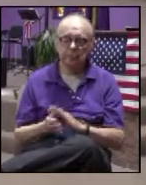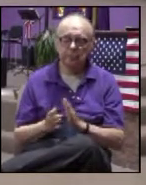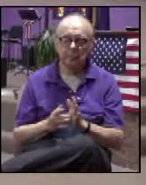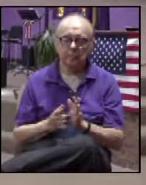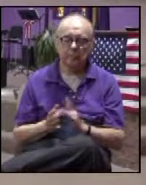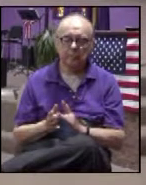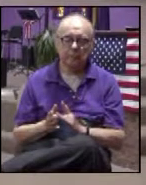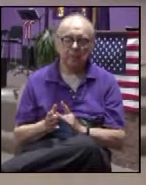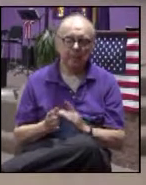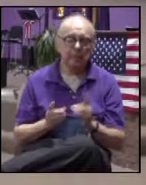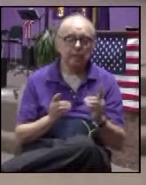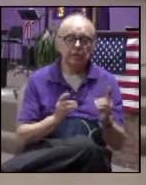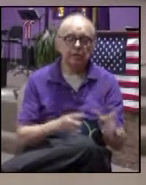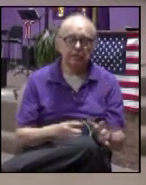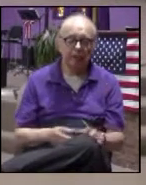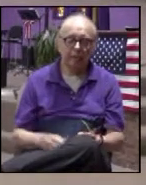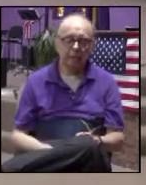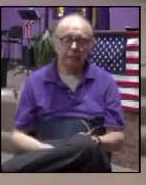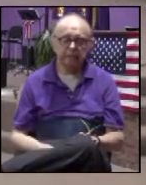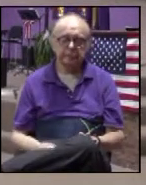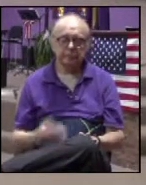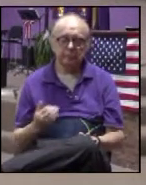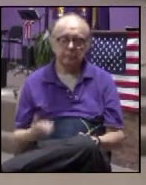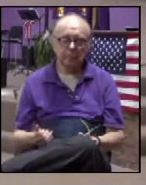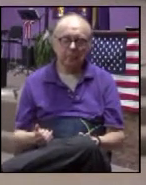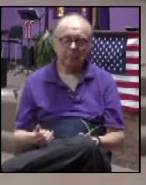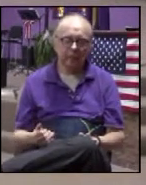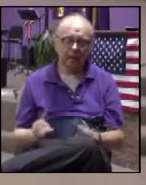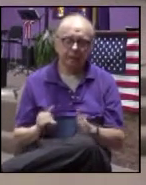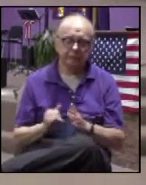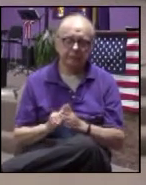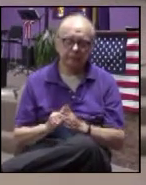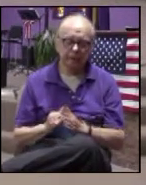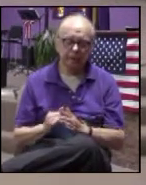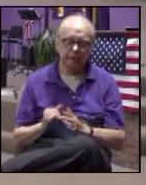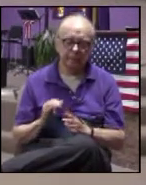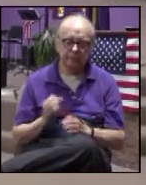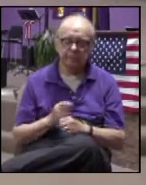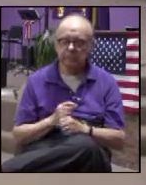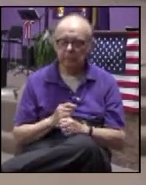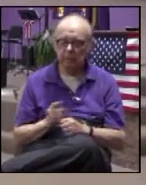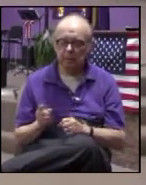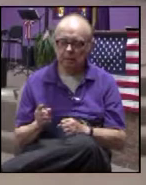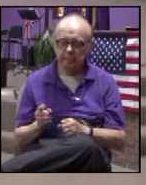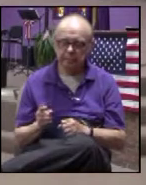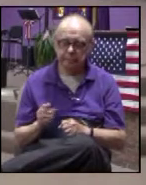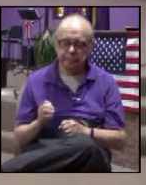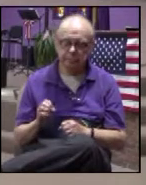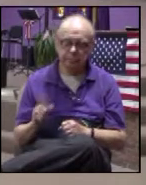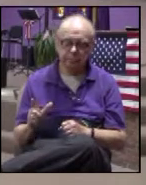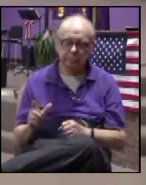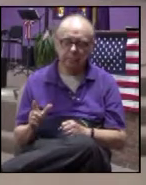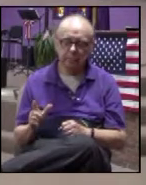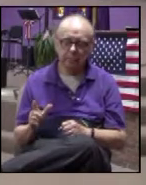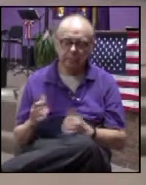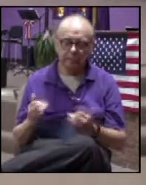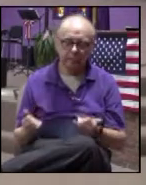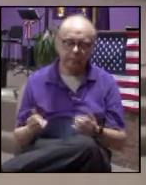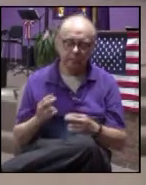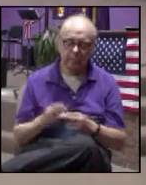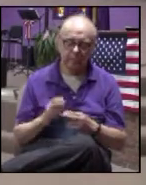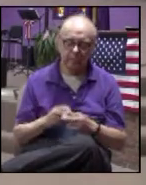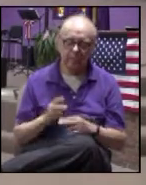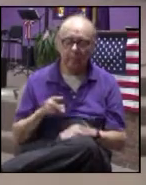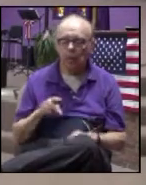Jesus' disciple. And now he is going to make Saul, now